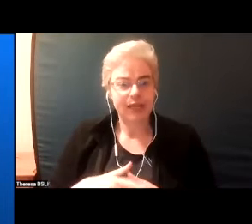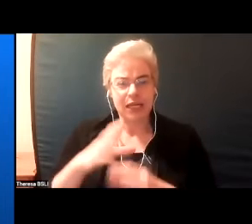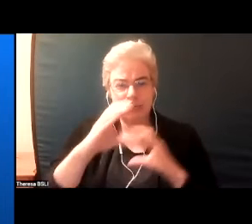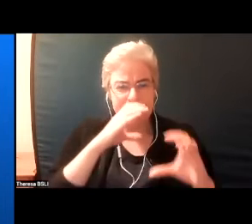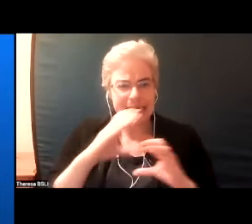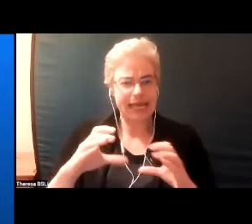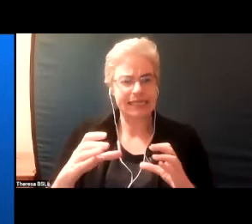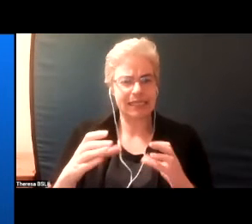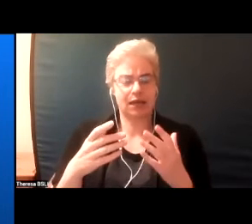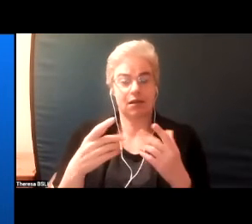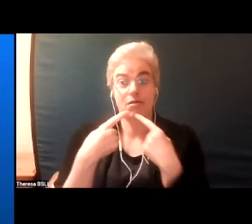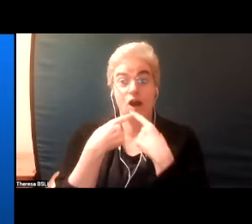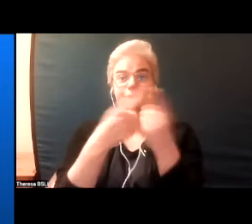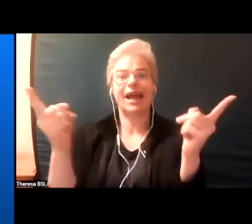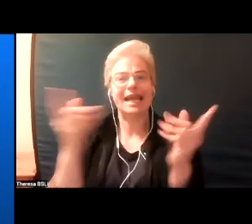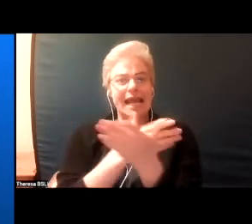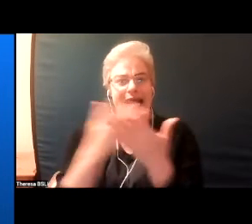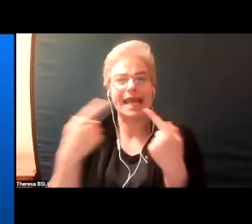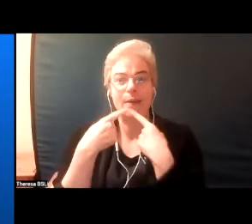conveying clear messages.